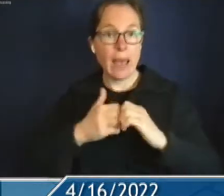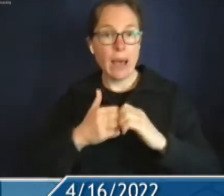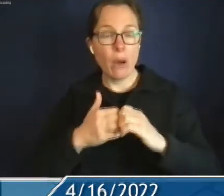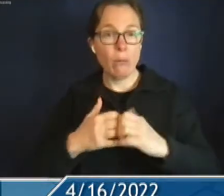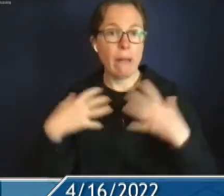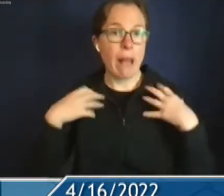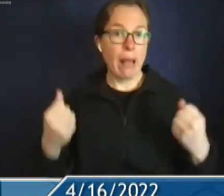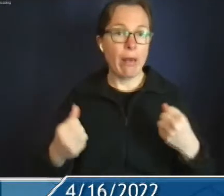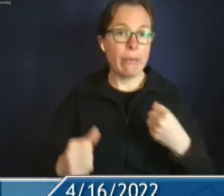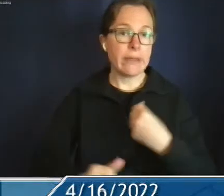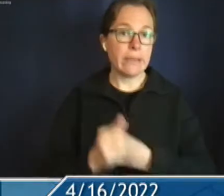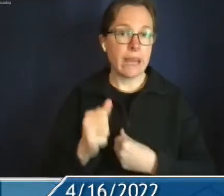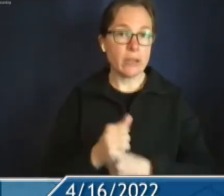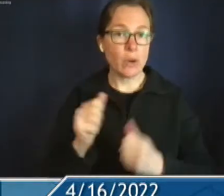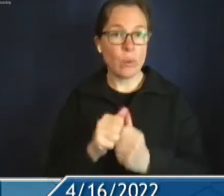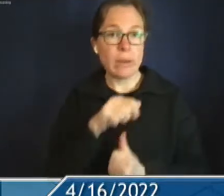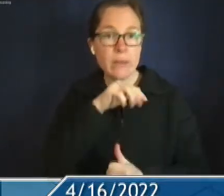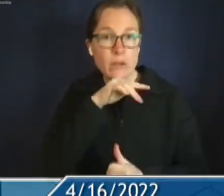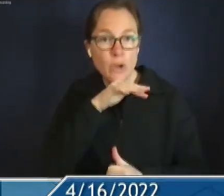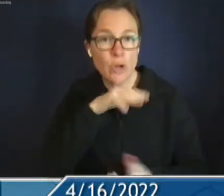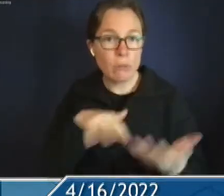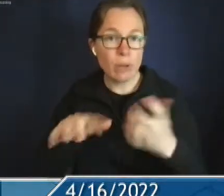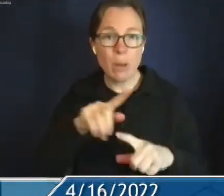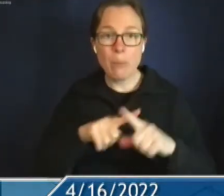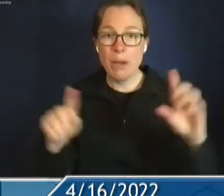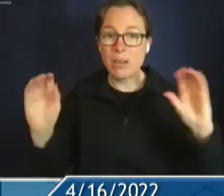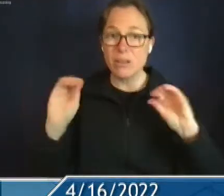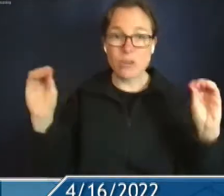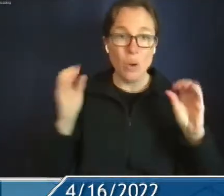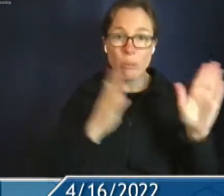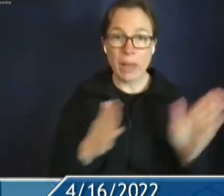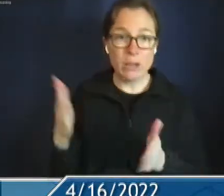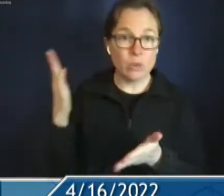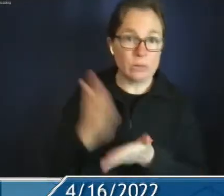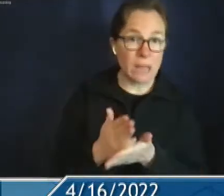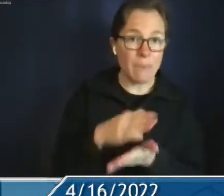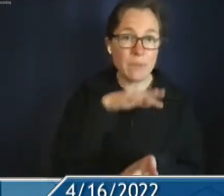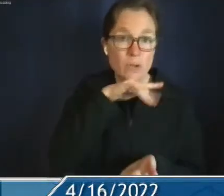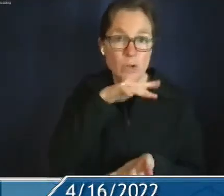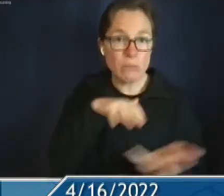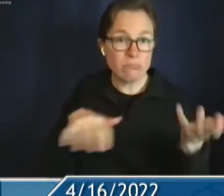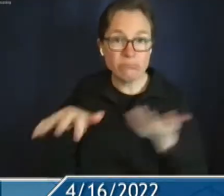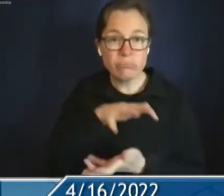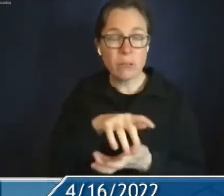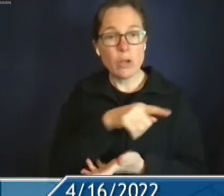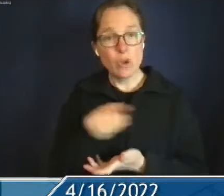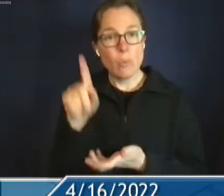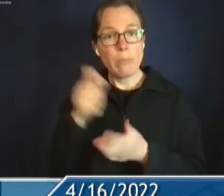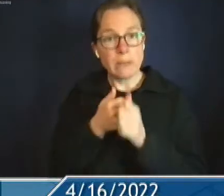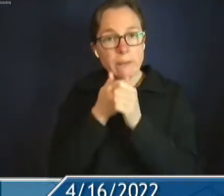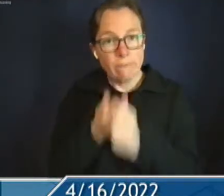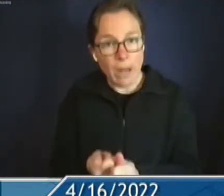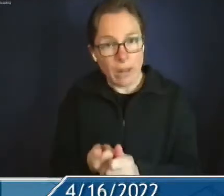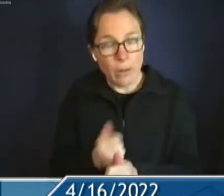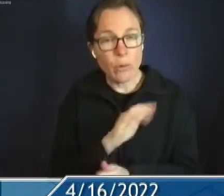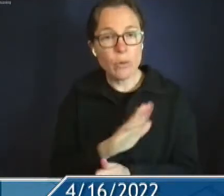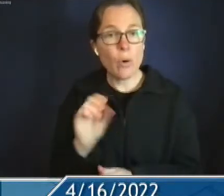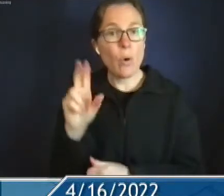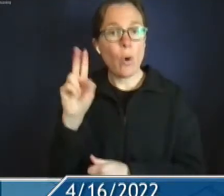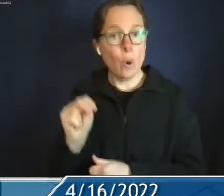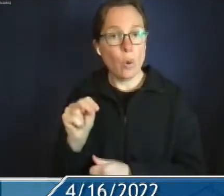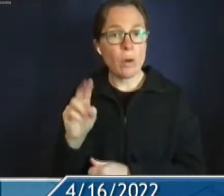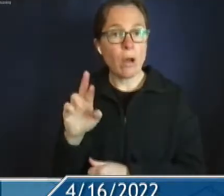the incentives designed to actually stop it. The city needs to move forward on its own carbon shadow pricing plan and not cave